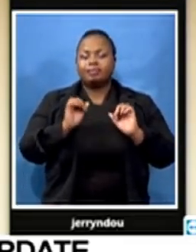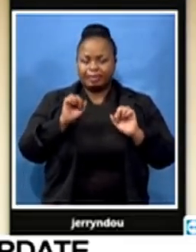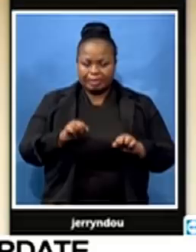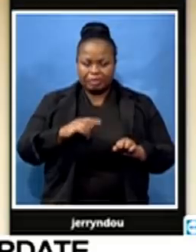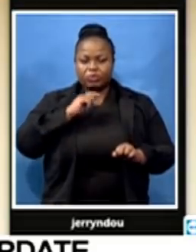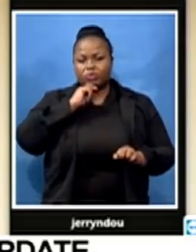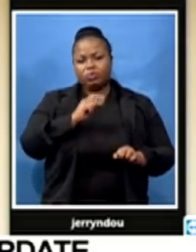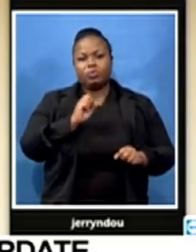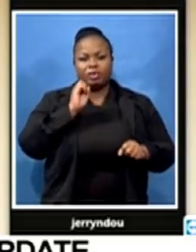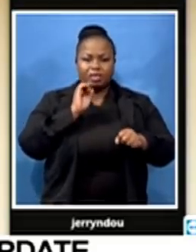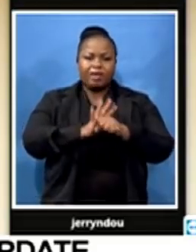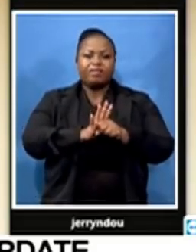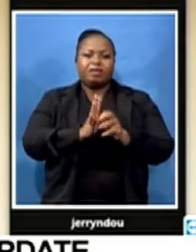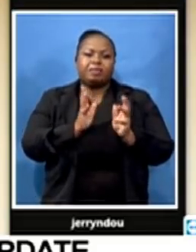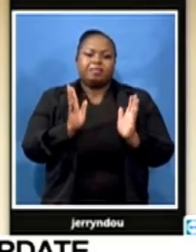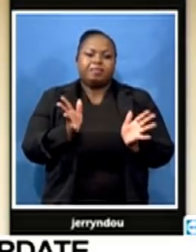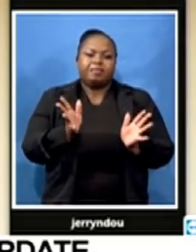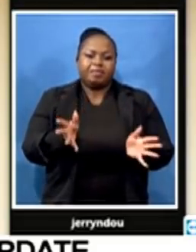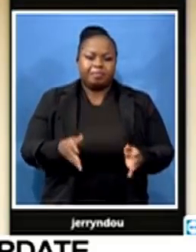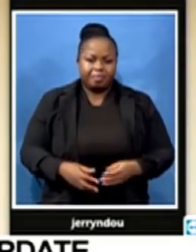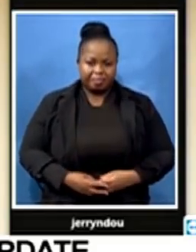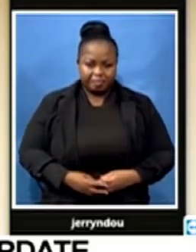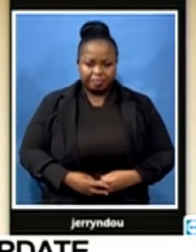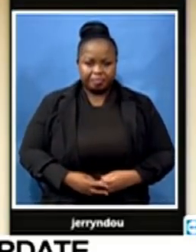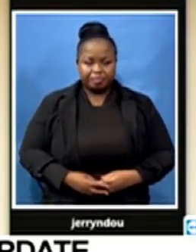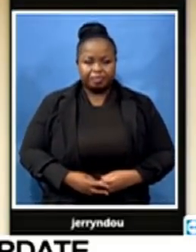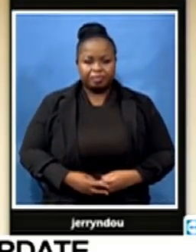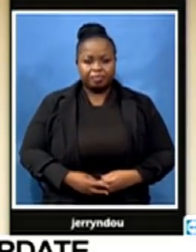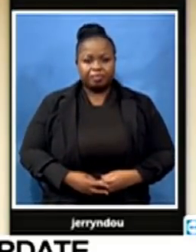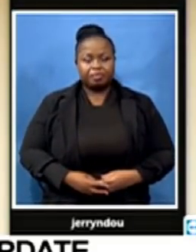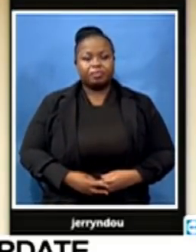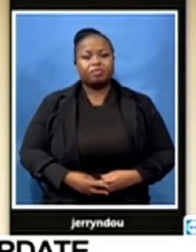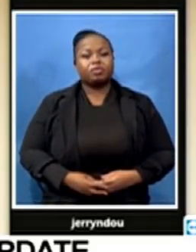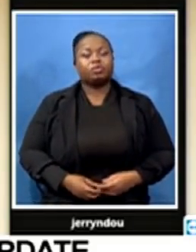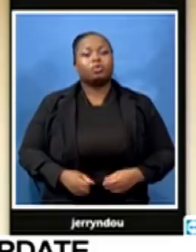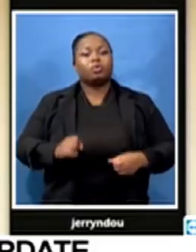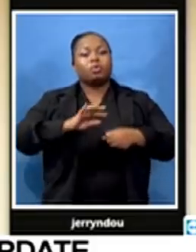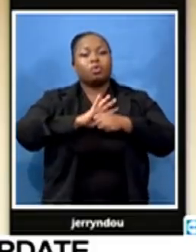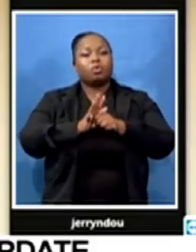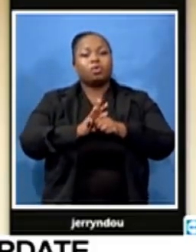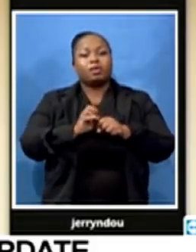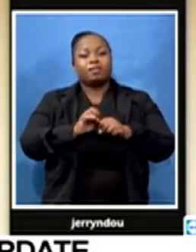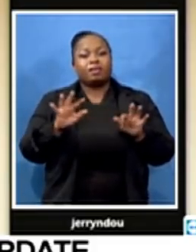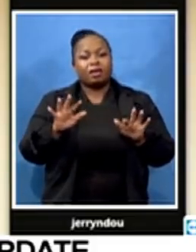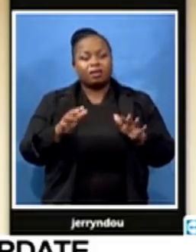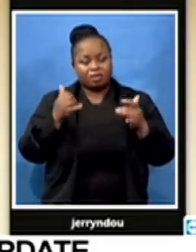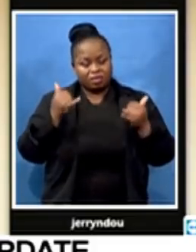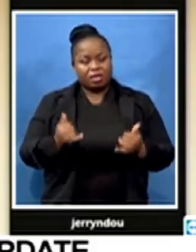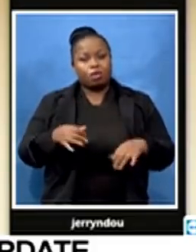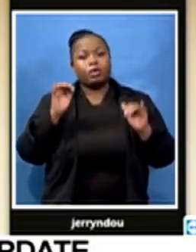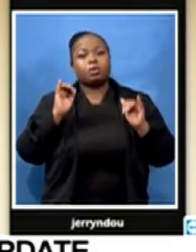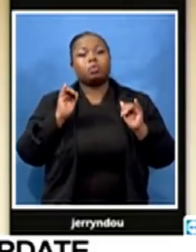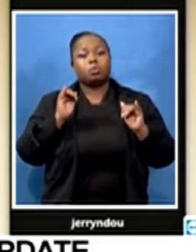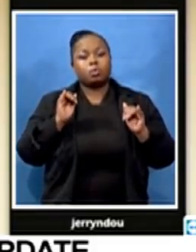In declaring the virus a pandemic, the World Health Organization stressed that countries should